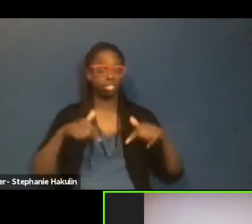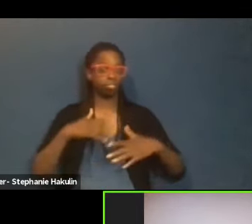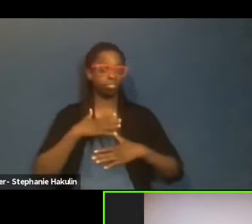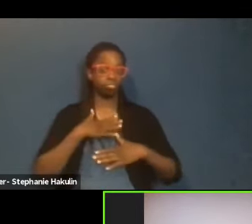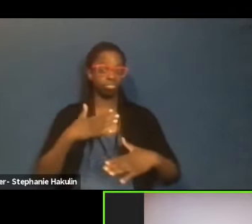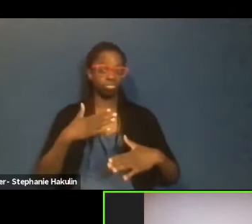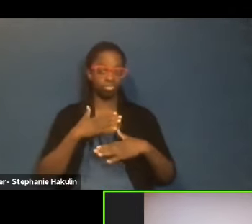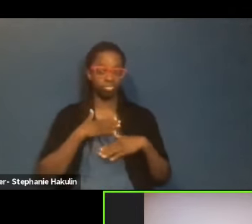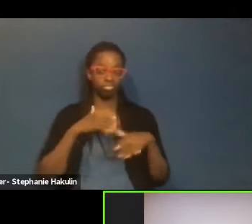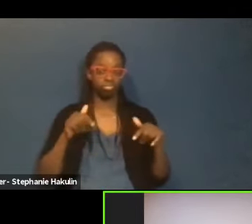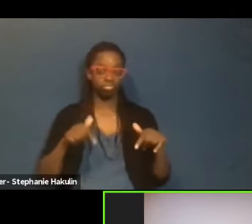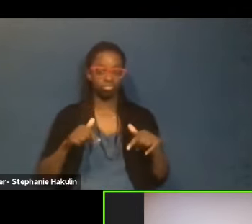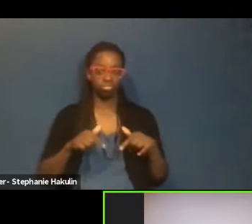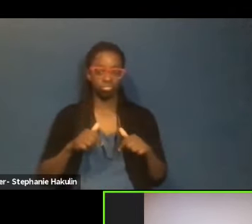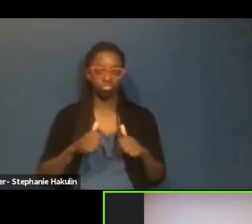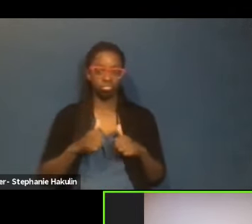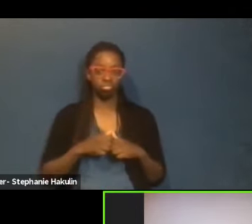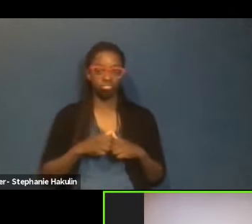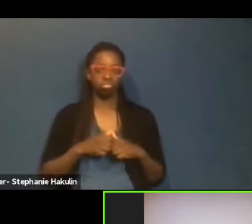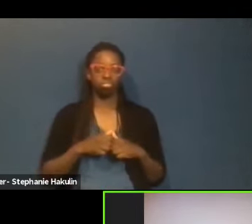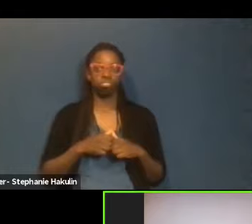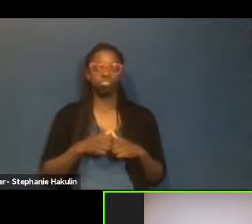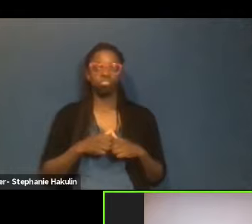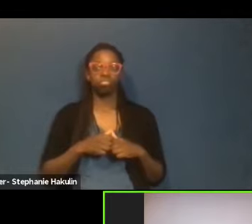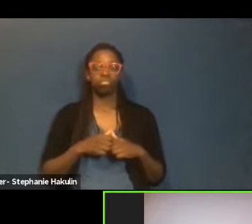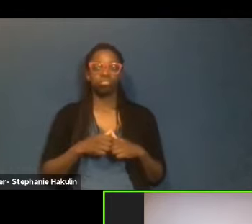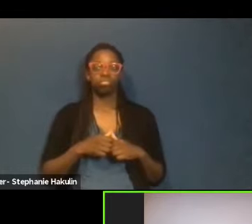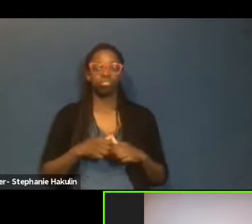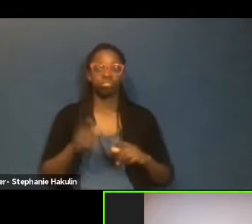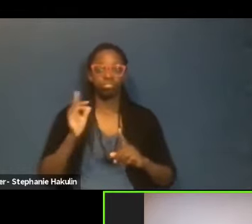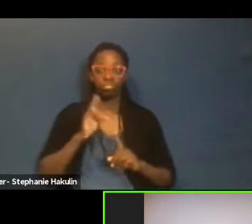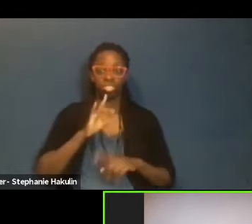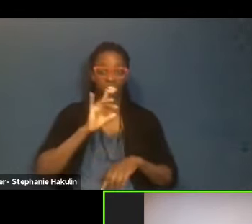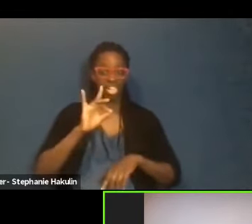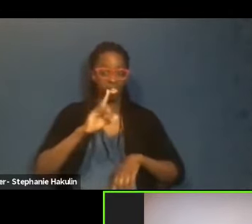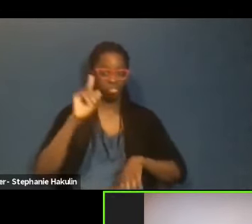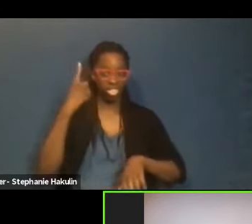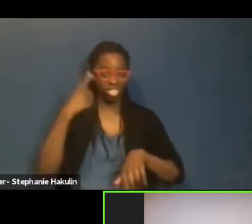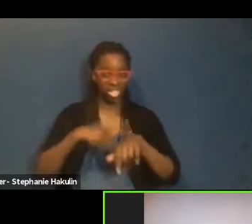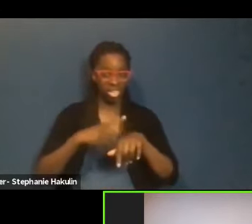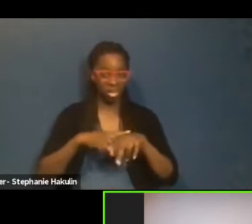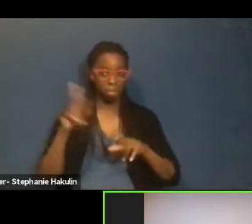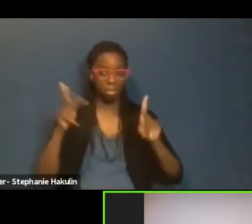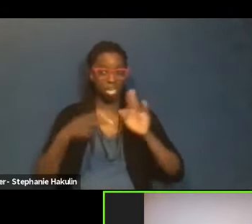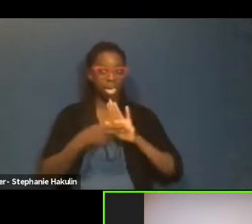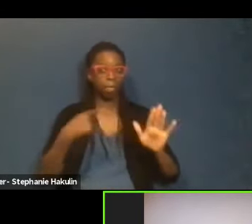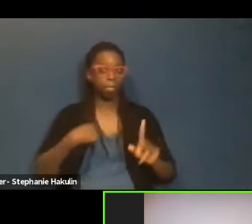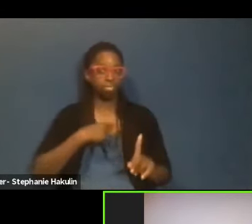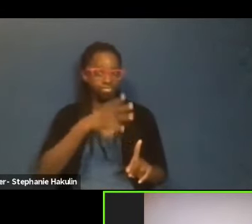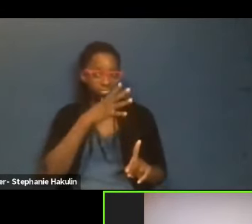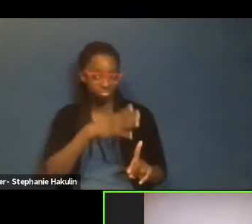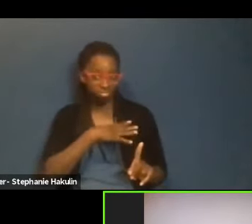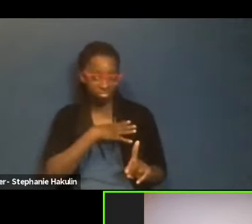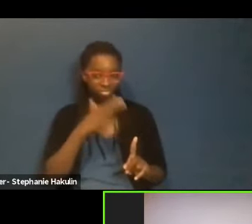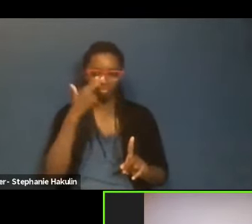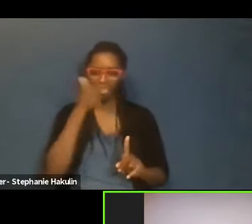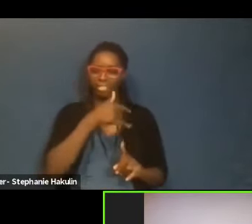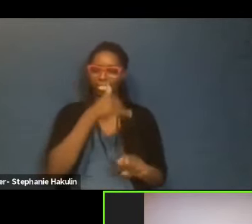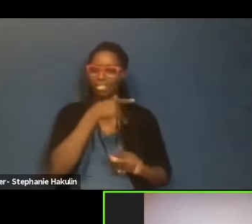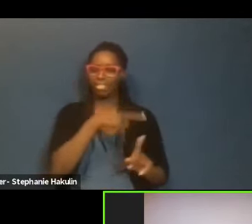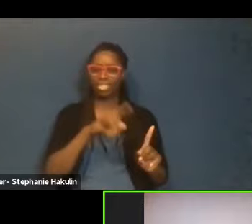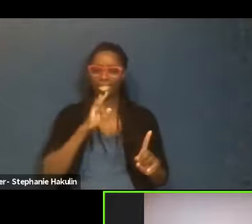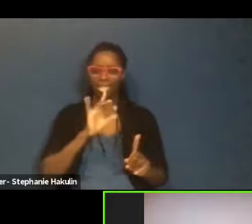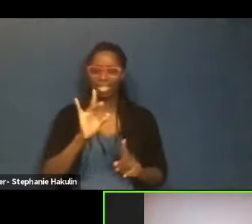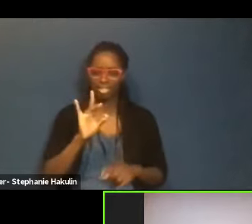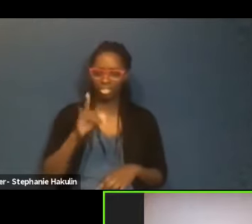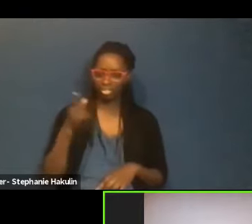I think I was about 8 when I was first addressed as a woman, which is funny, because at 8, I thought that woman meant